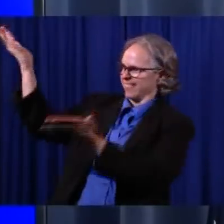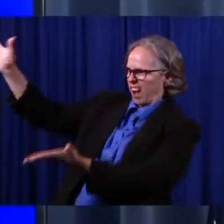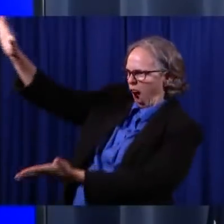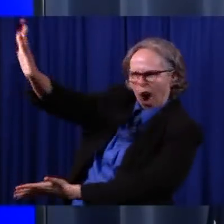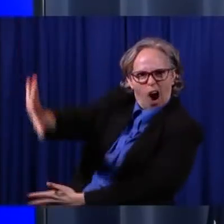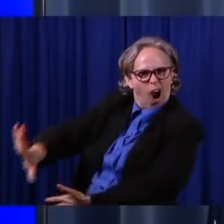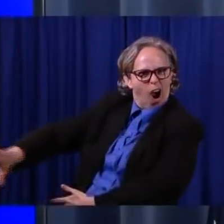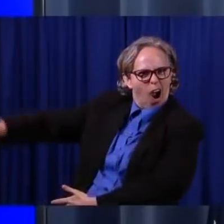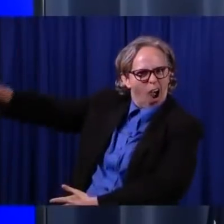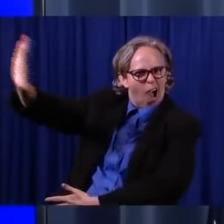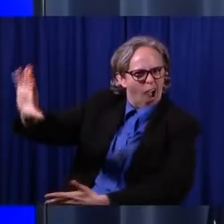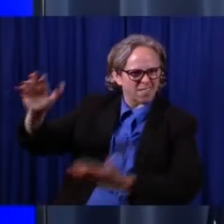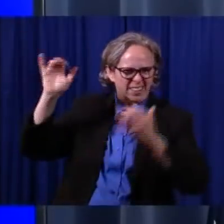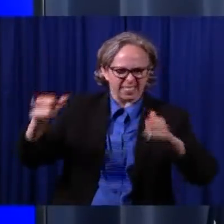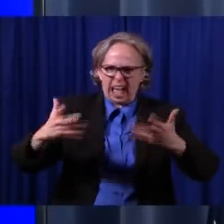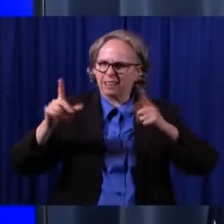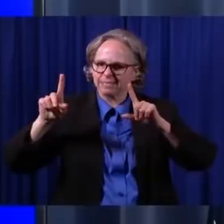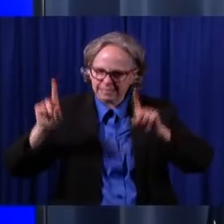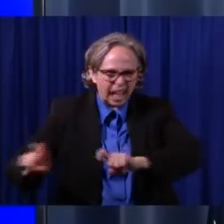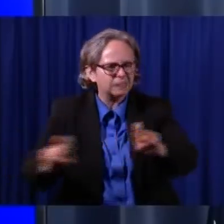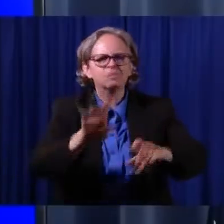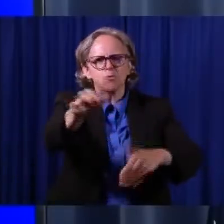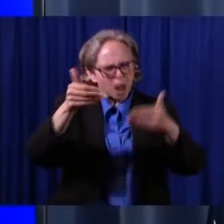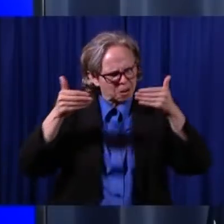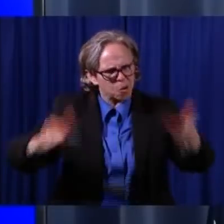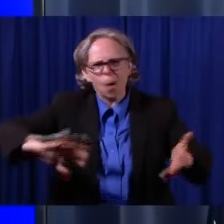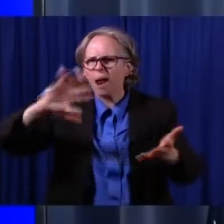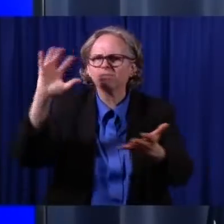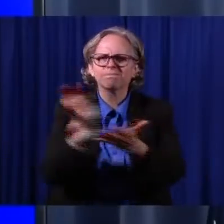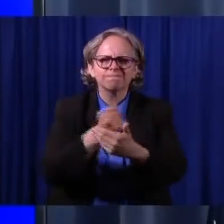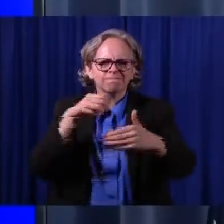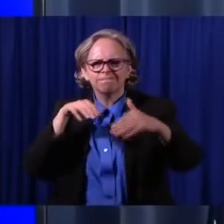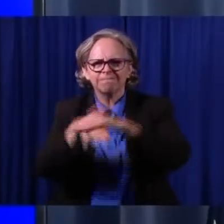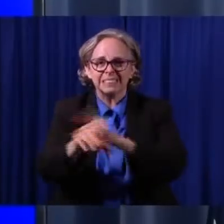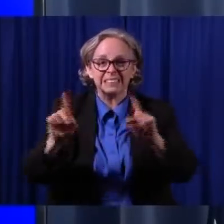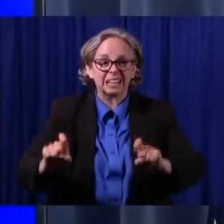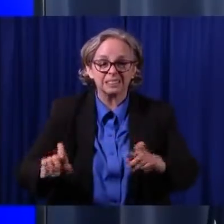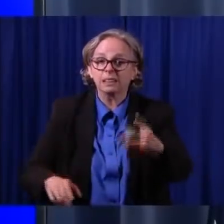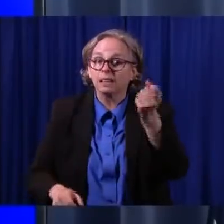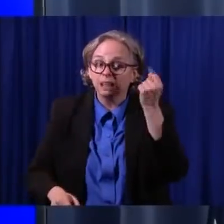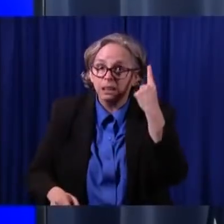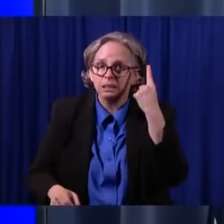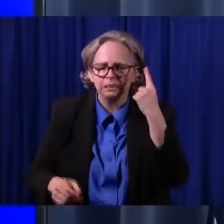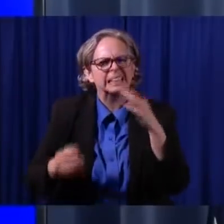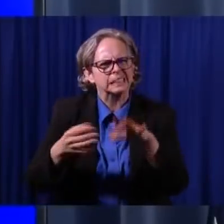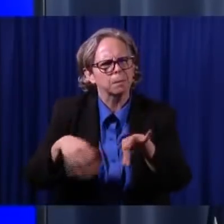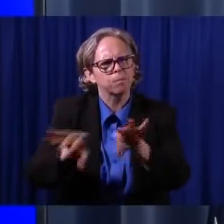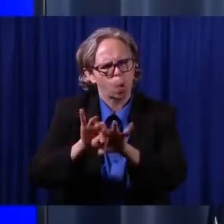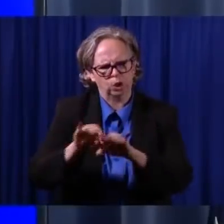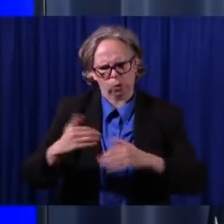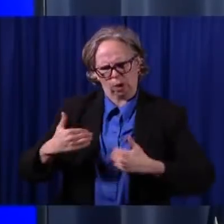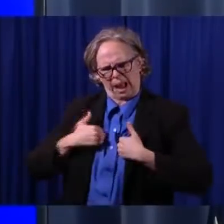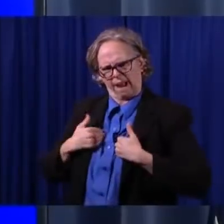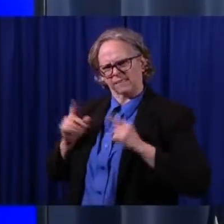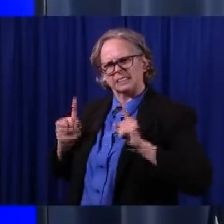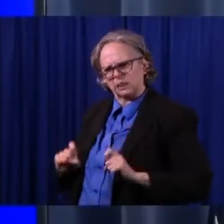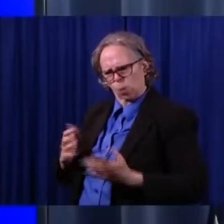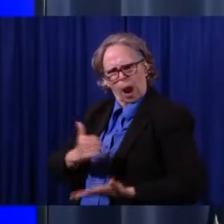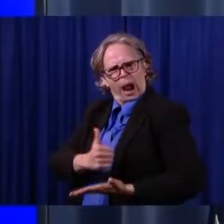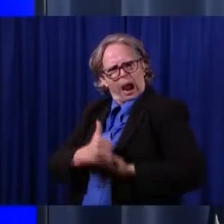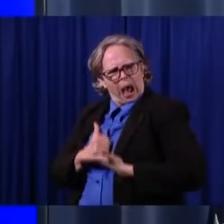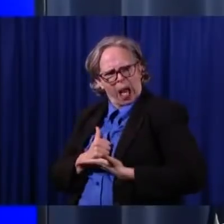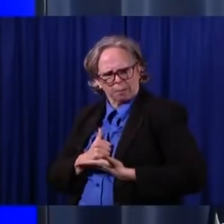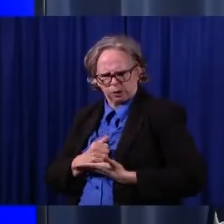to get a test. Testing is a very important weapon in our arsenal, and we continue to wage war against a very